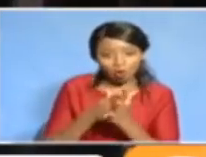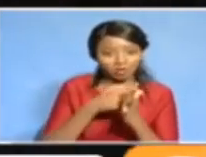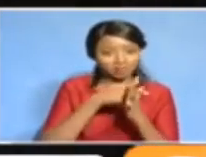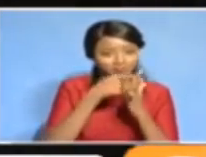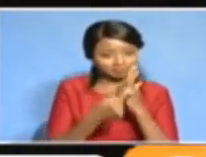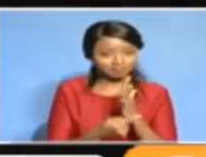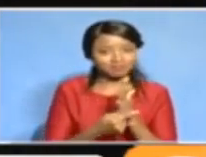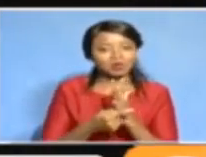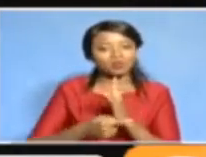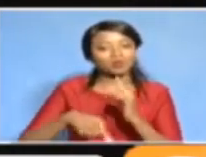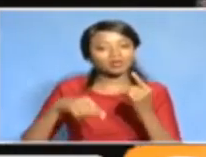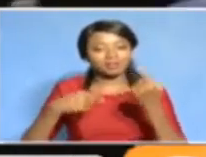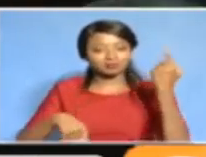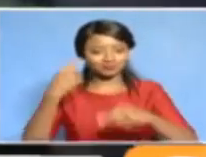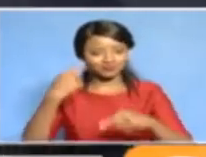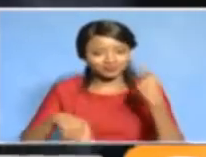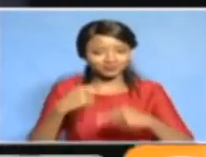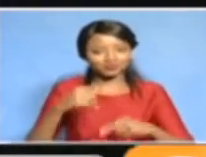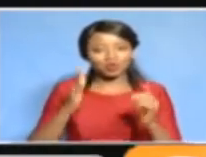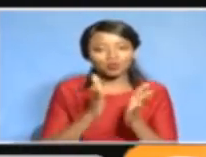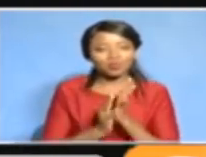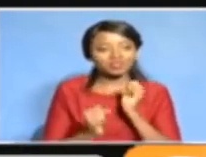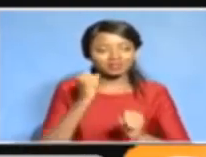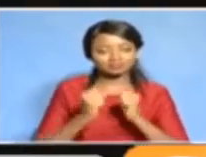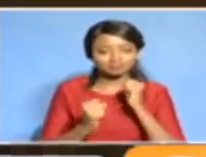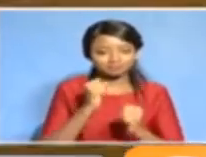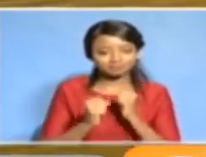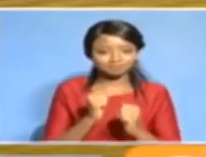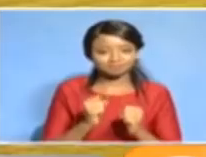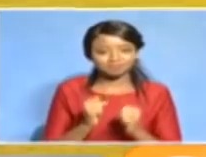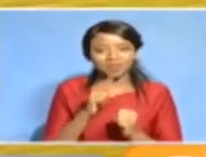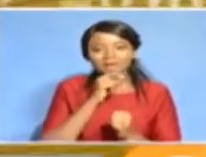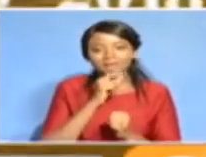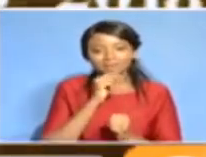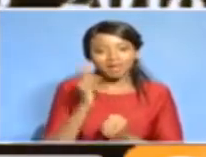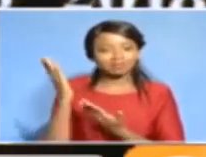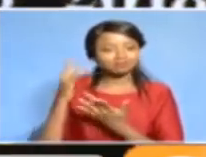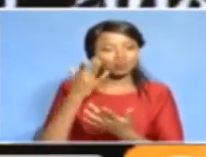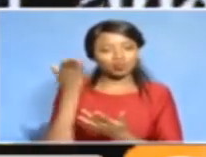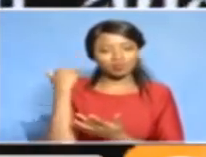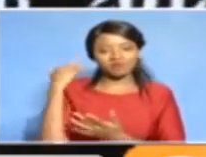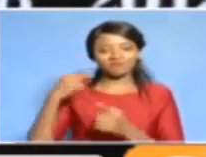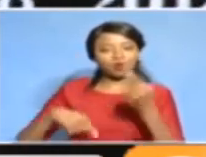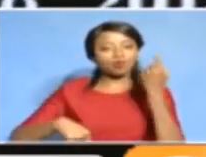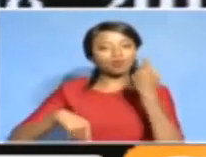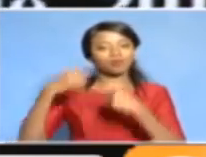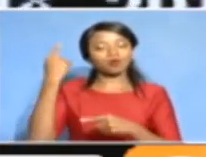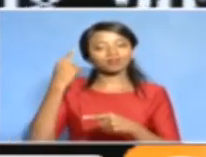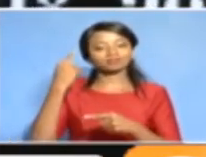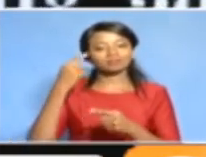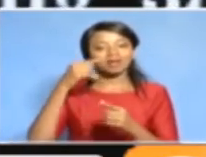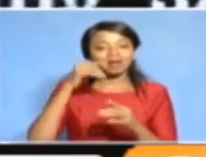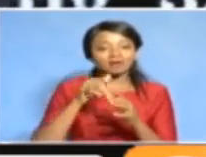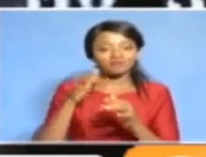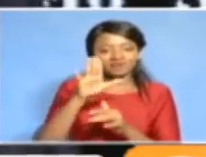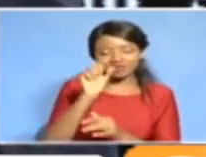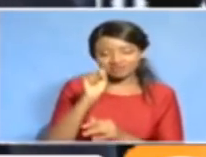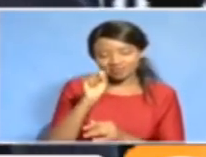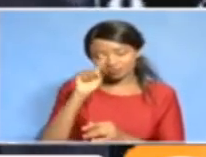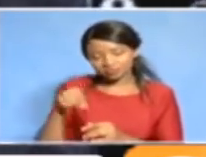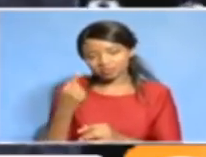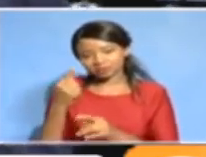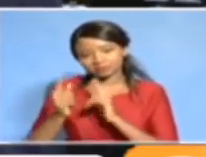it out with track stars Selfin Chespol, who won the world under 23,000 meters steeplechase, 5,000 meters